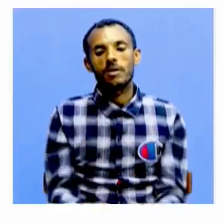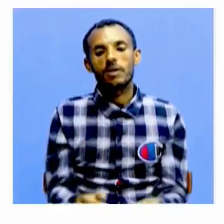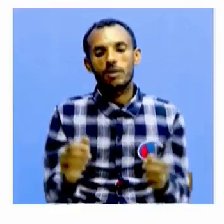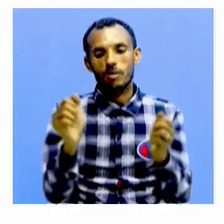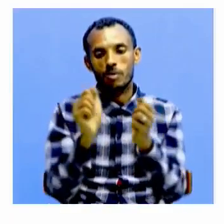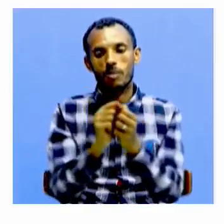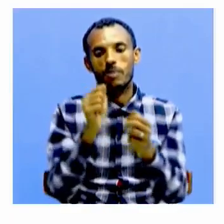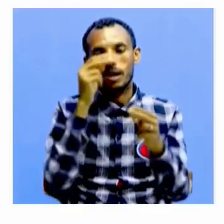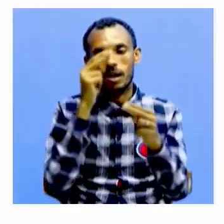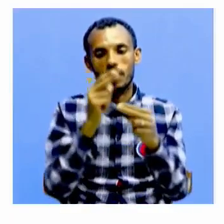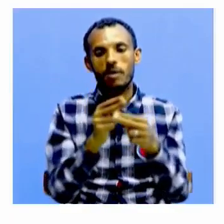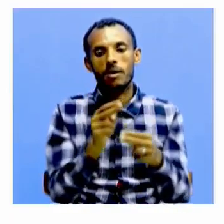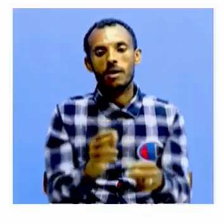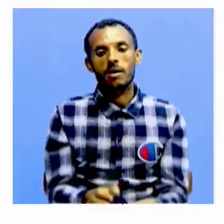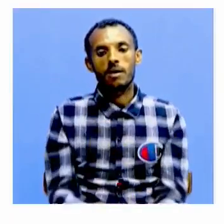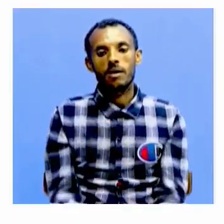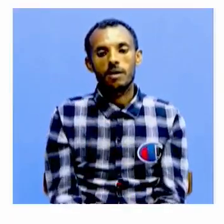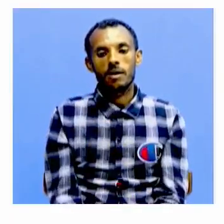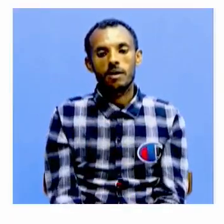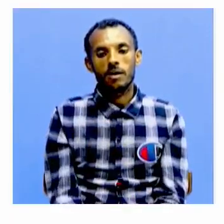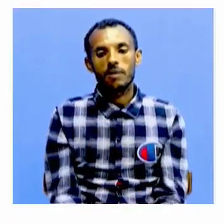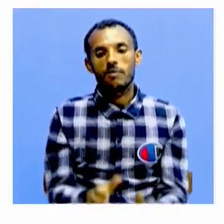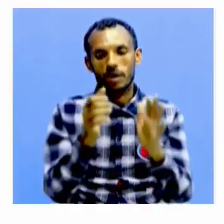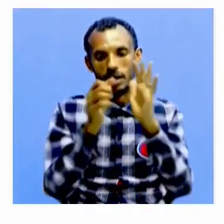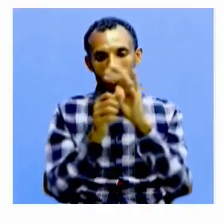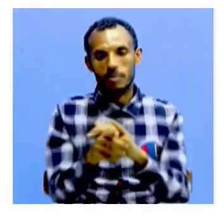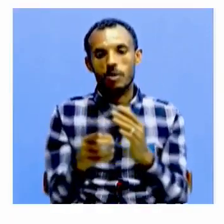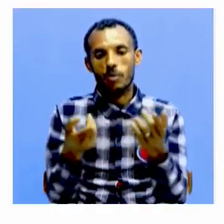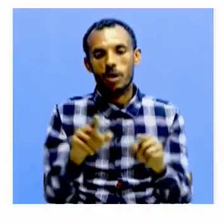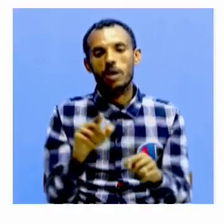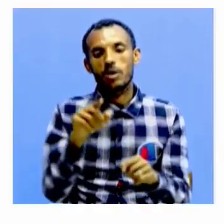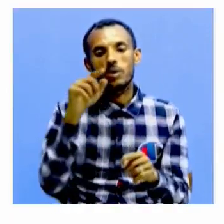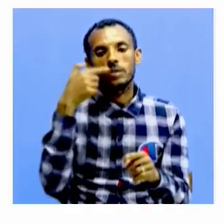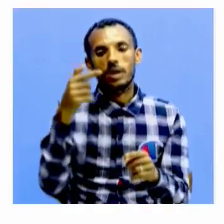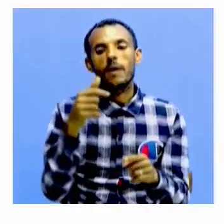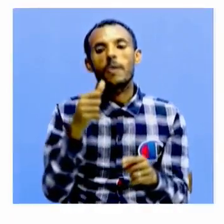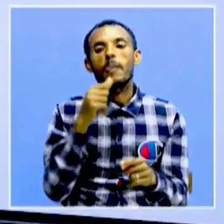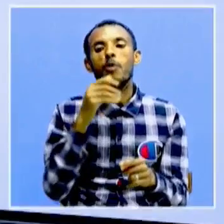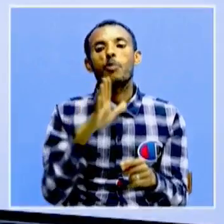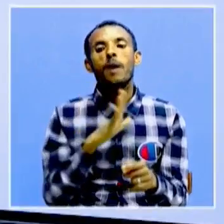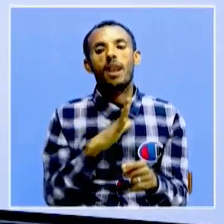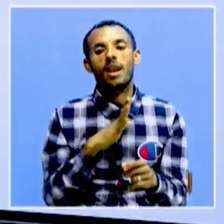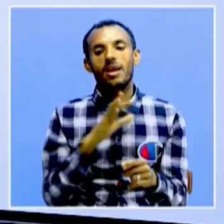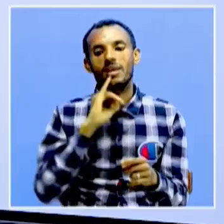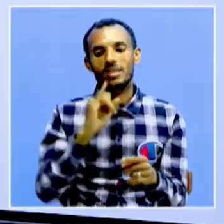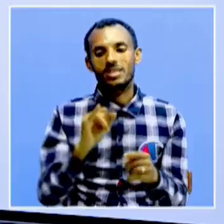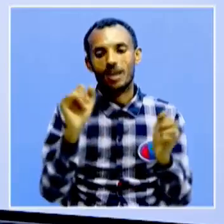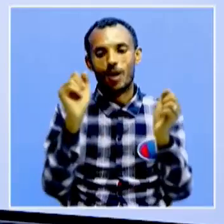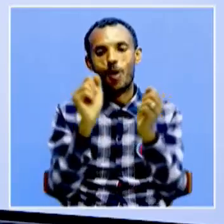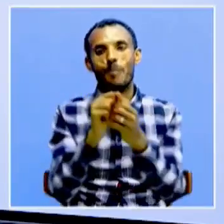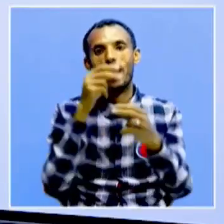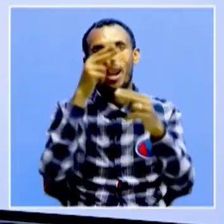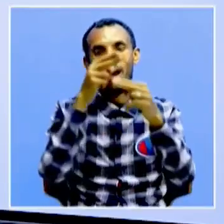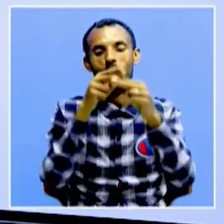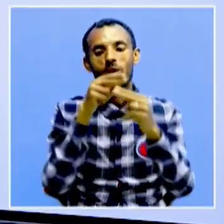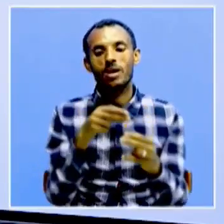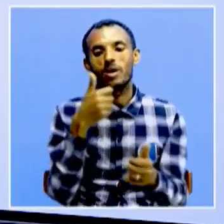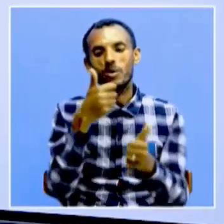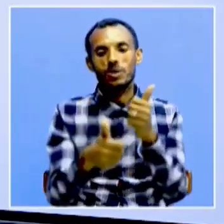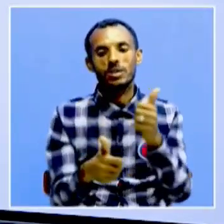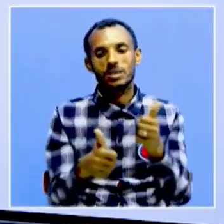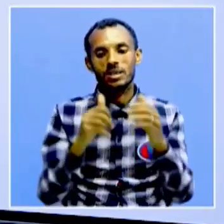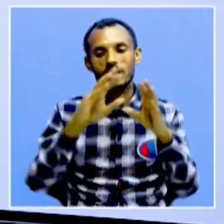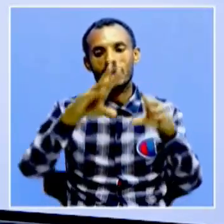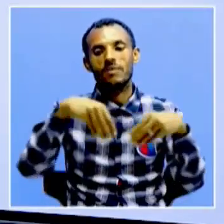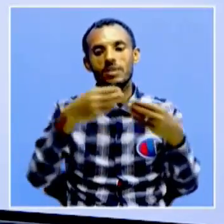Common nouns. For example, when you say woman, woman is a common noun which belongs